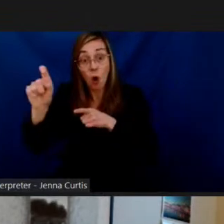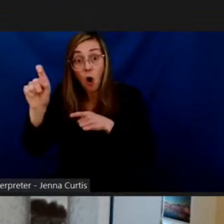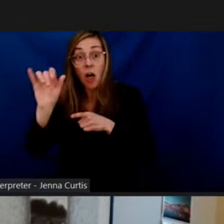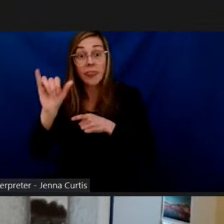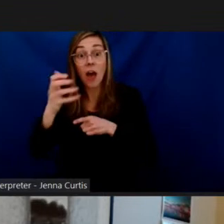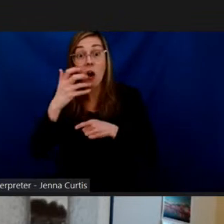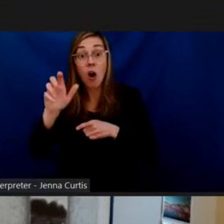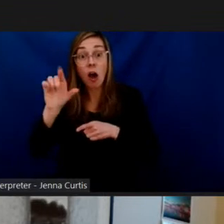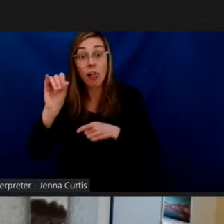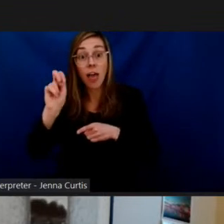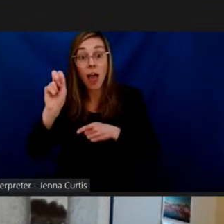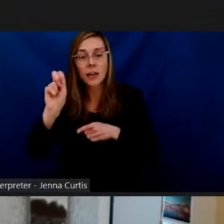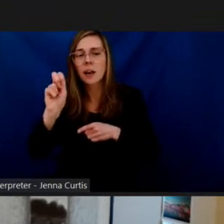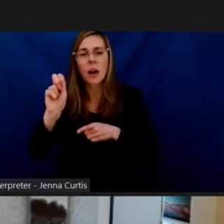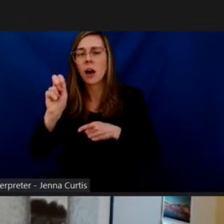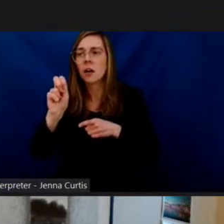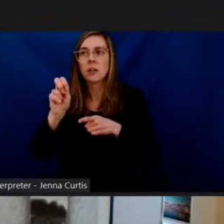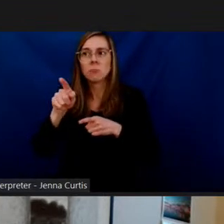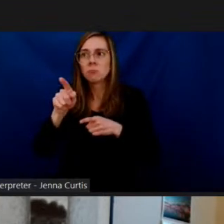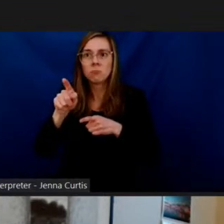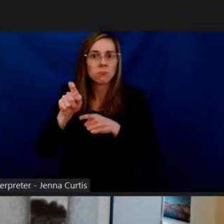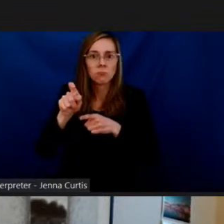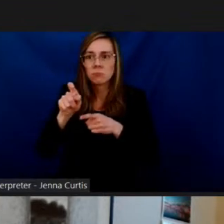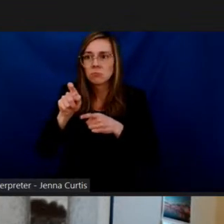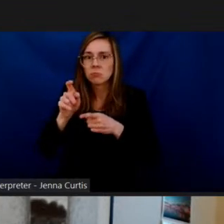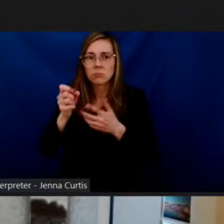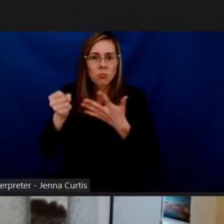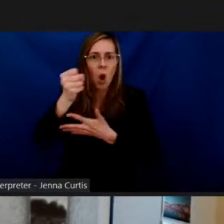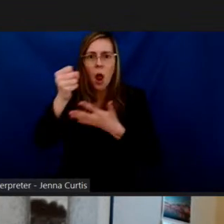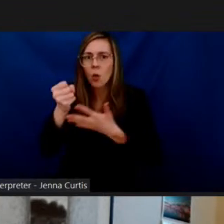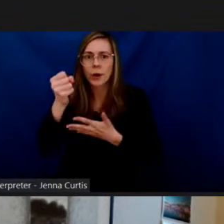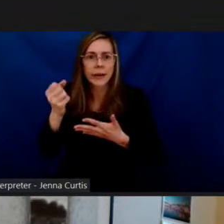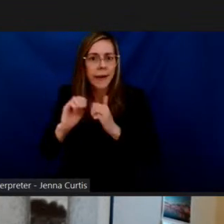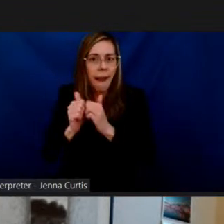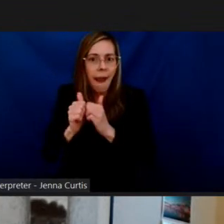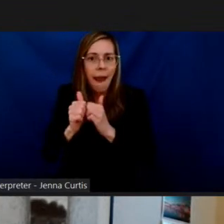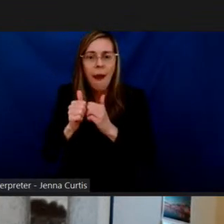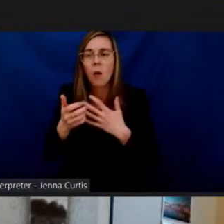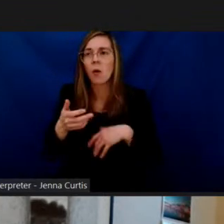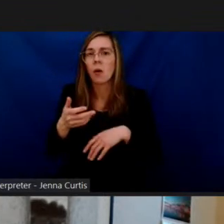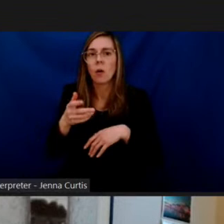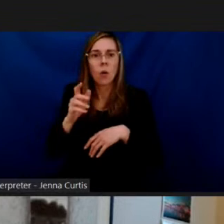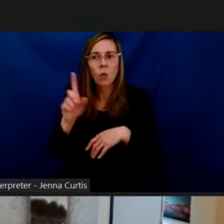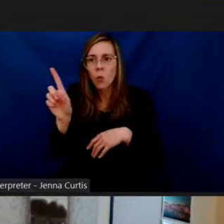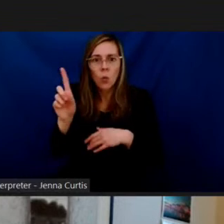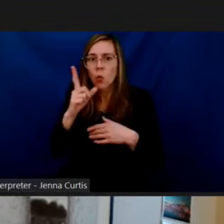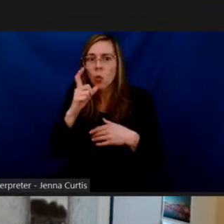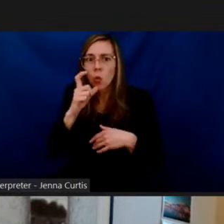are we going to have to wait for a response, and based upon what criteria? So I really look